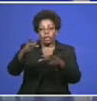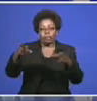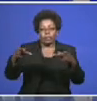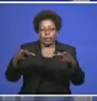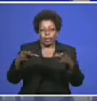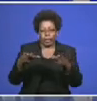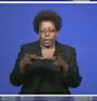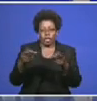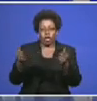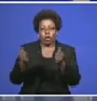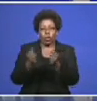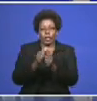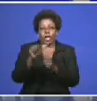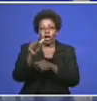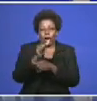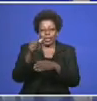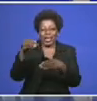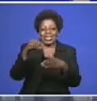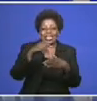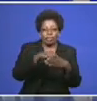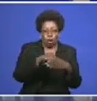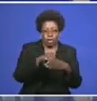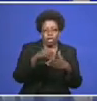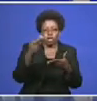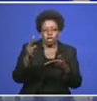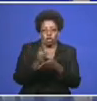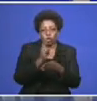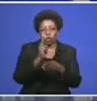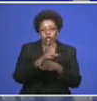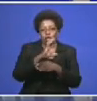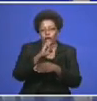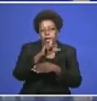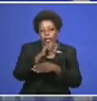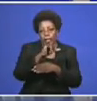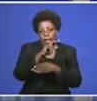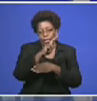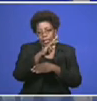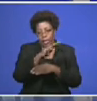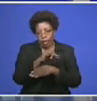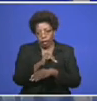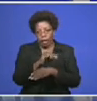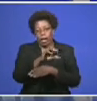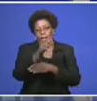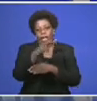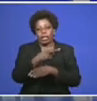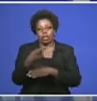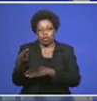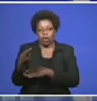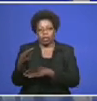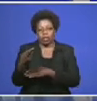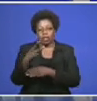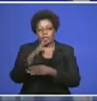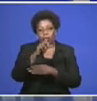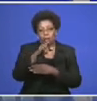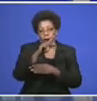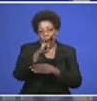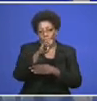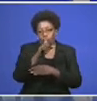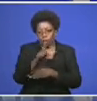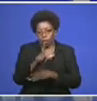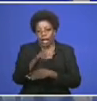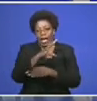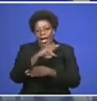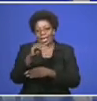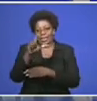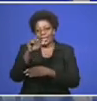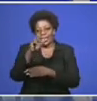with aragonite deposits. And while it's used as a source of calcium carbonate, there are other sources, including marble, chalk, and